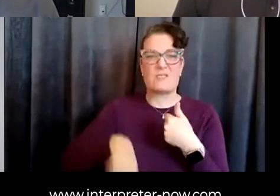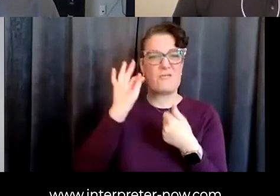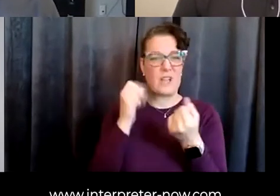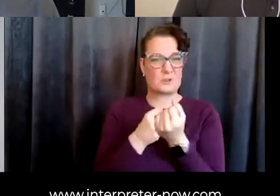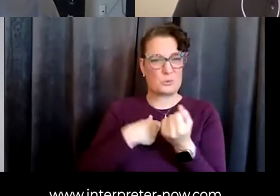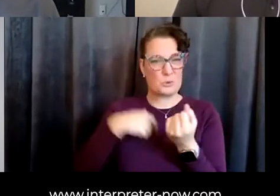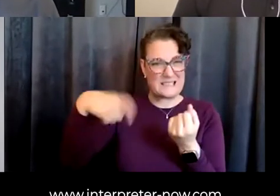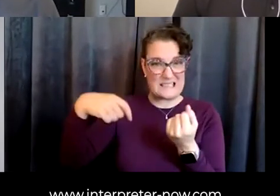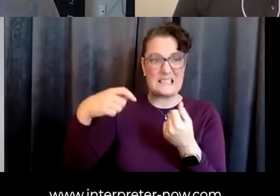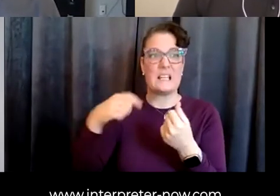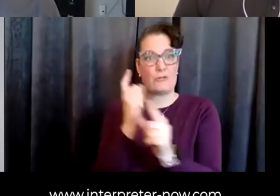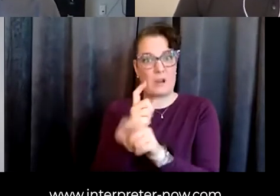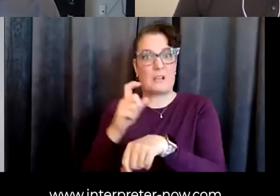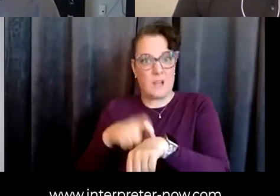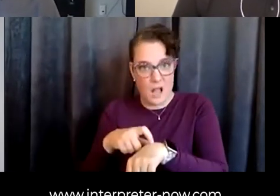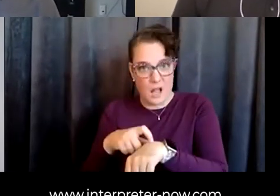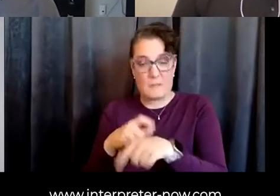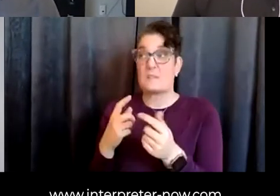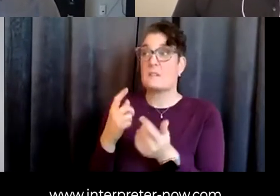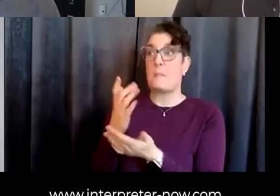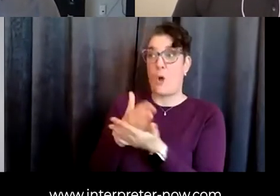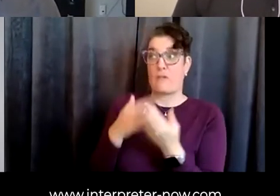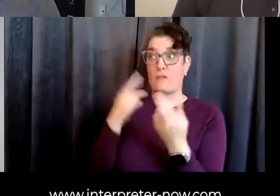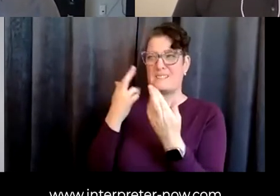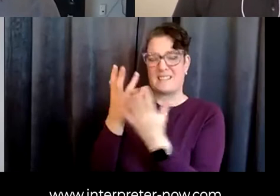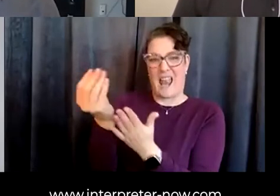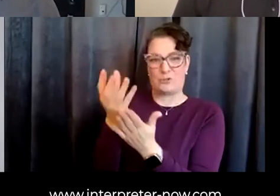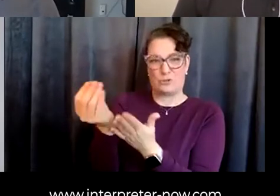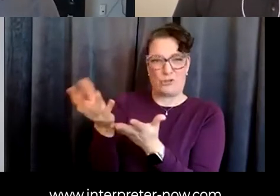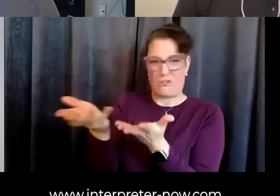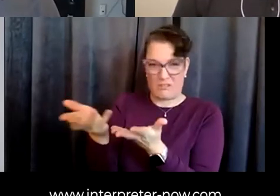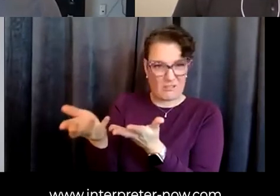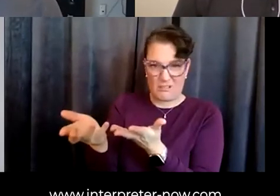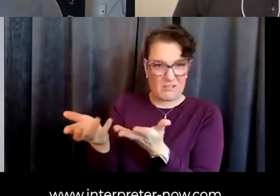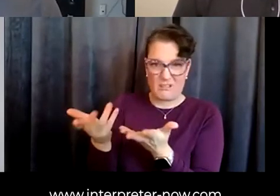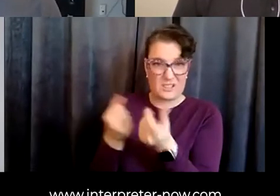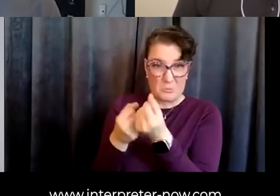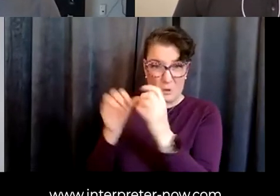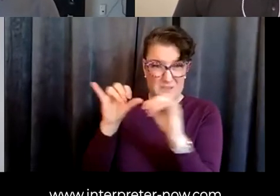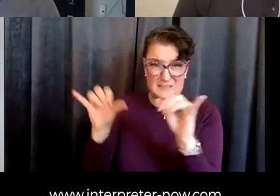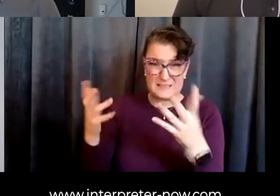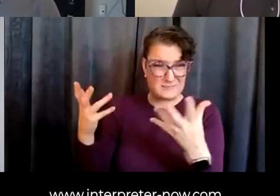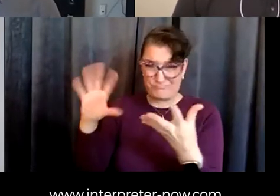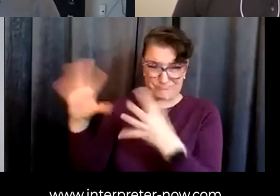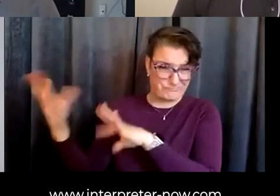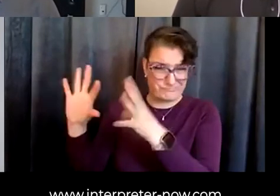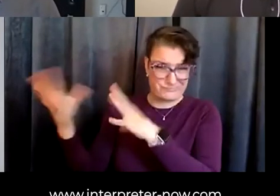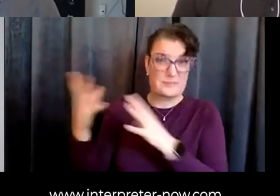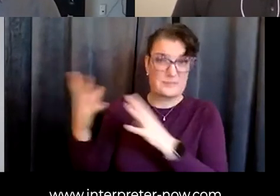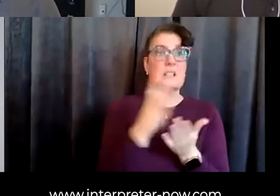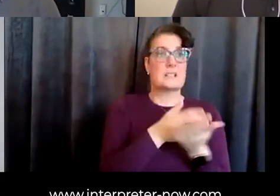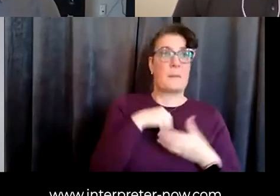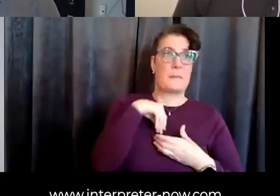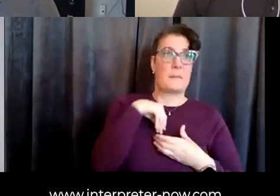most. Some of that being on the external side of the friction-filled support systems, and some of that being on the internal. So